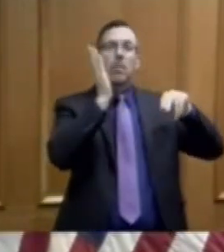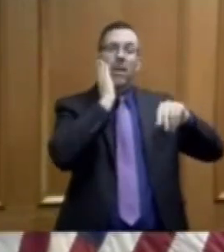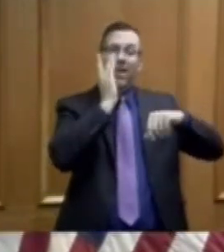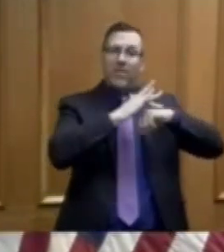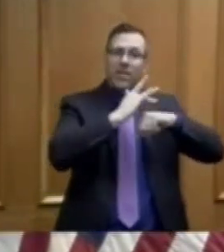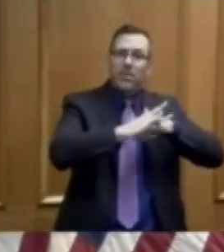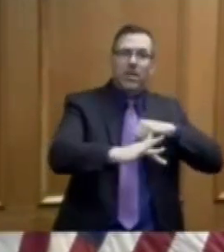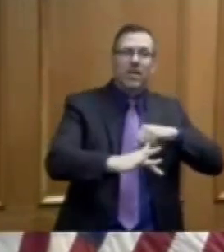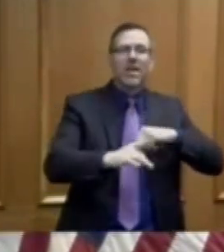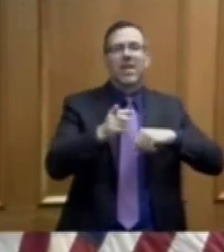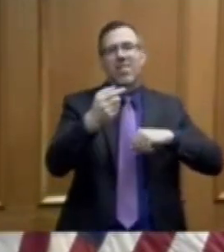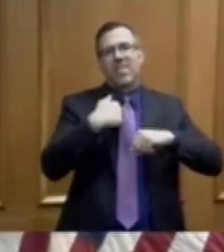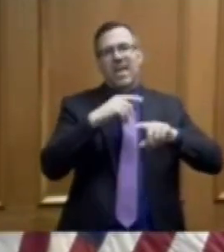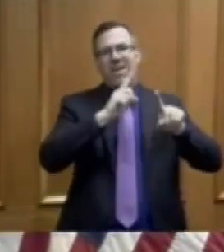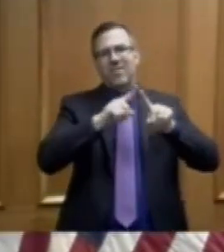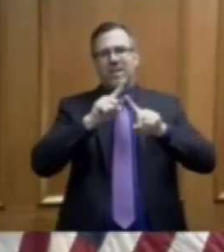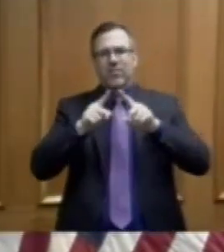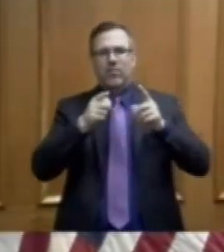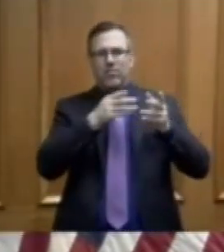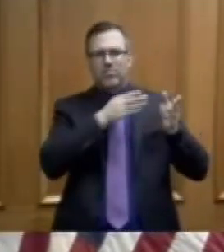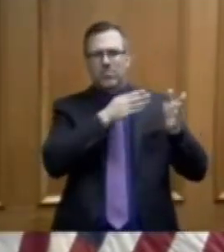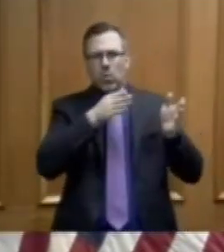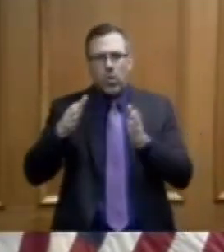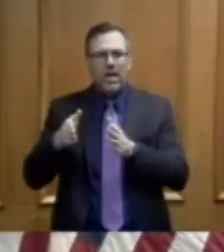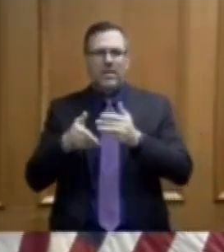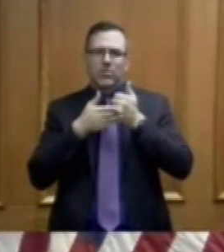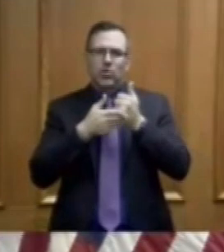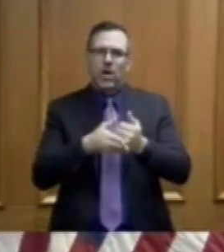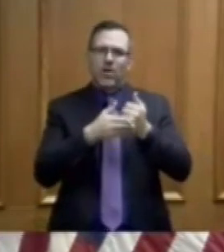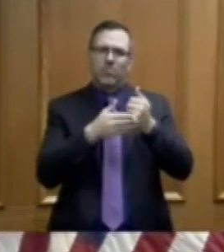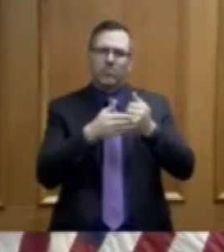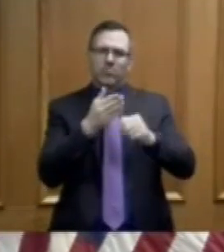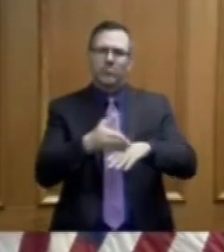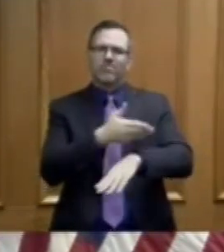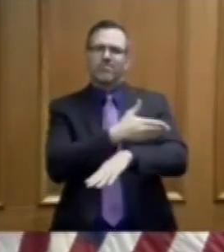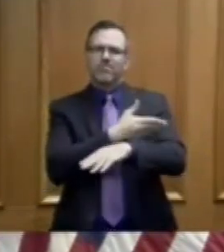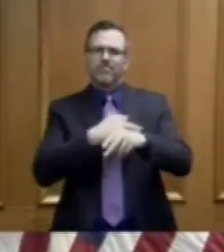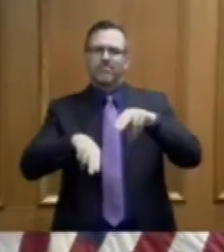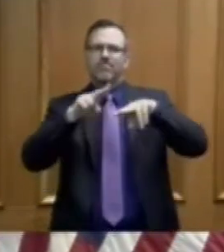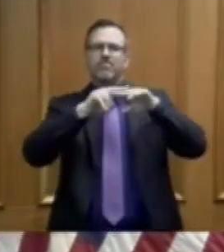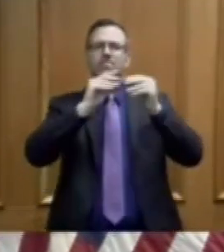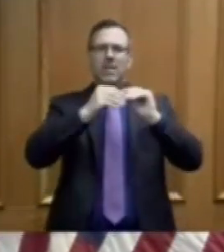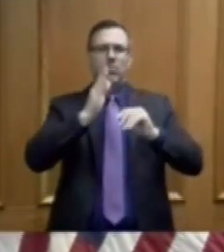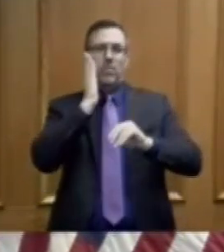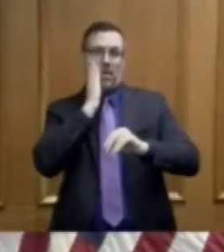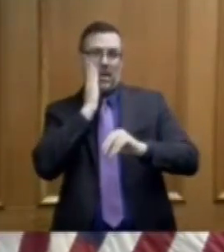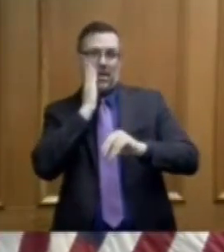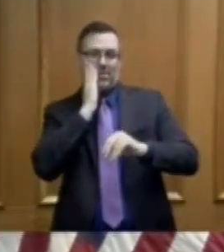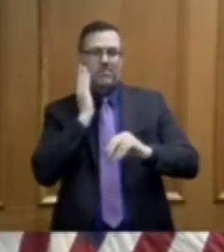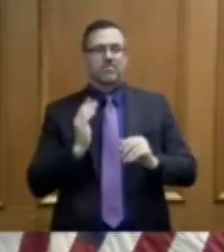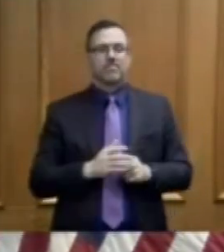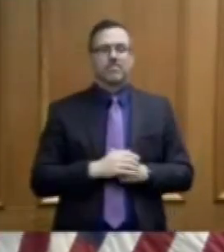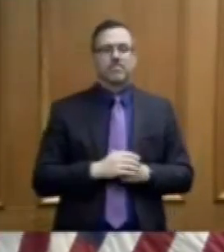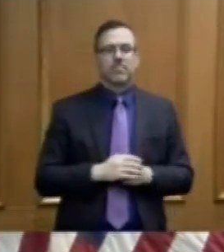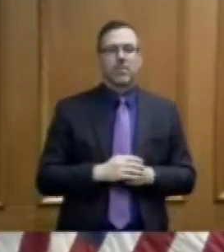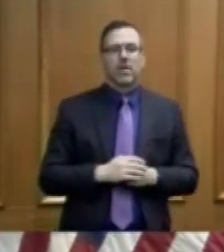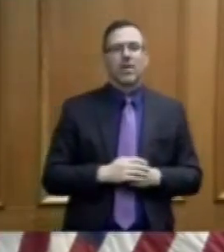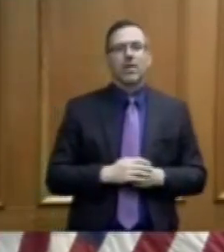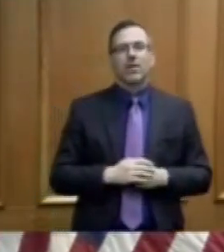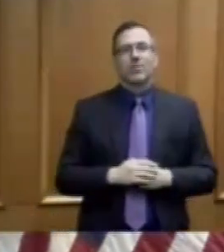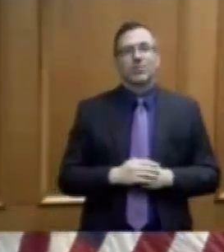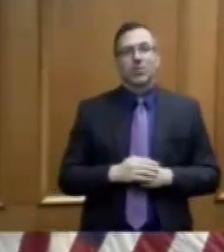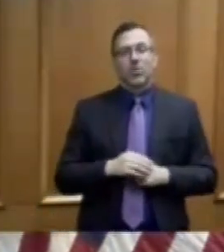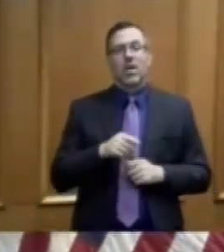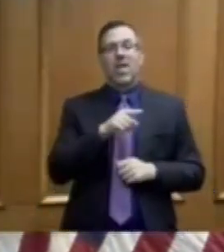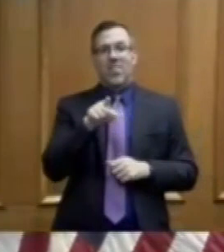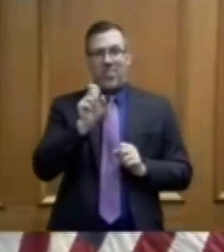have lots of different levers they can pull to increase that capacity without any external intervention whatsoever. So they have that trigger